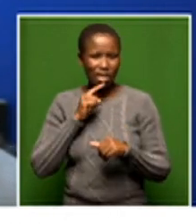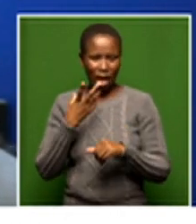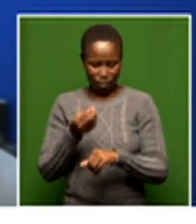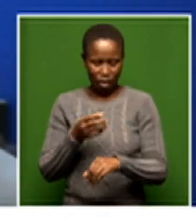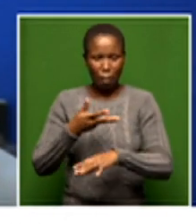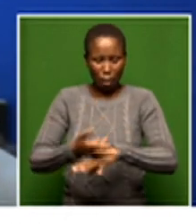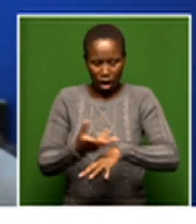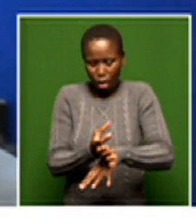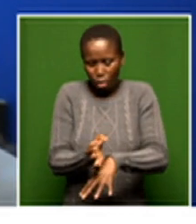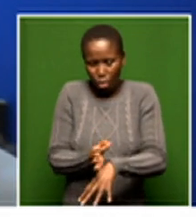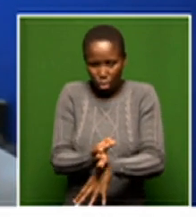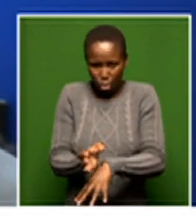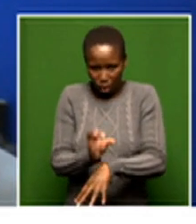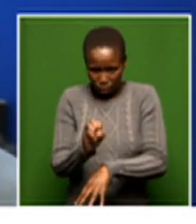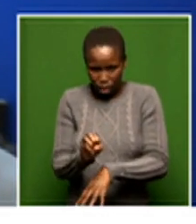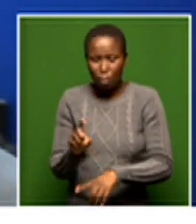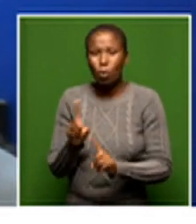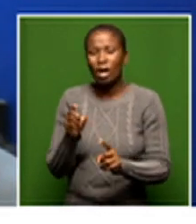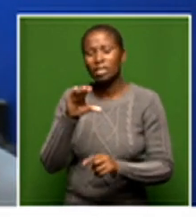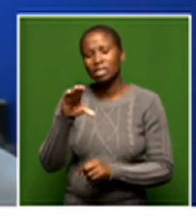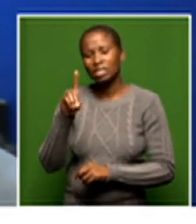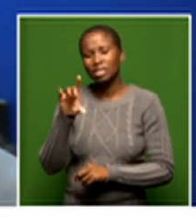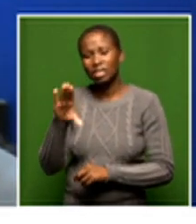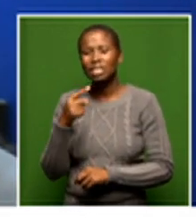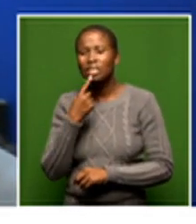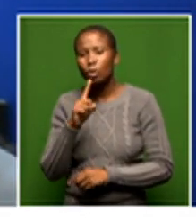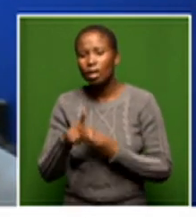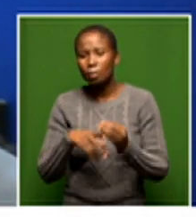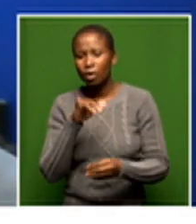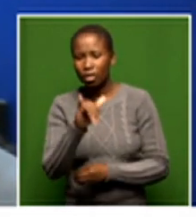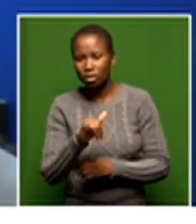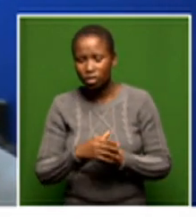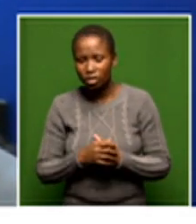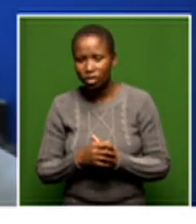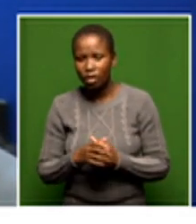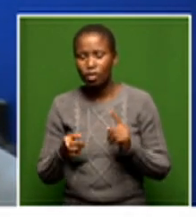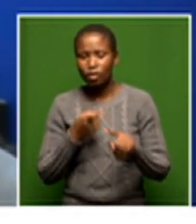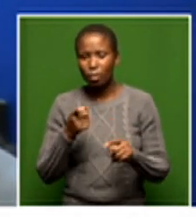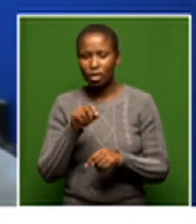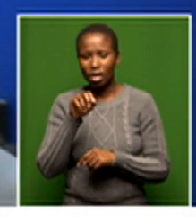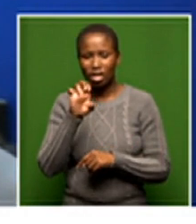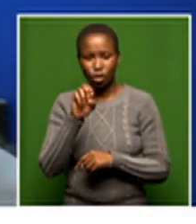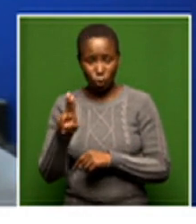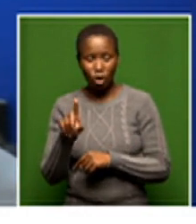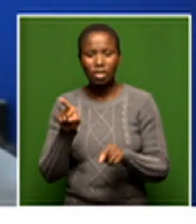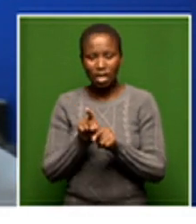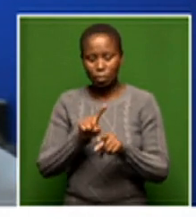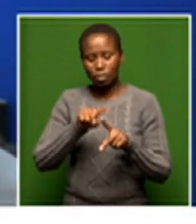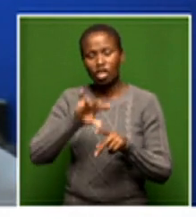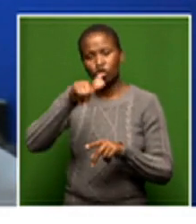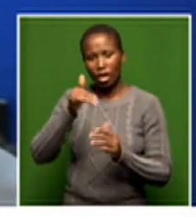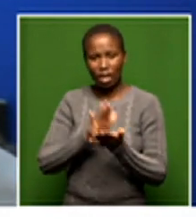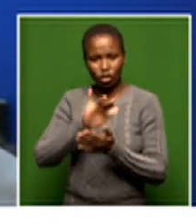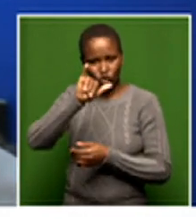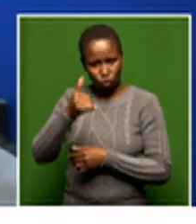about the various vaccines available regarding this concern expressed by the EU, and also Johnson & Johnson's